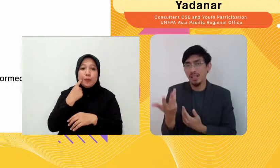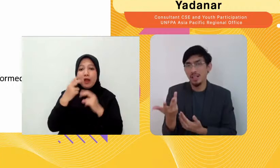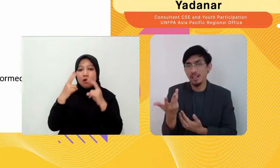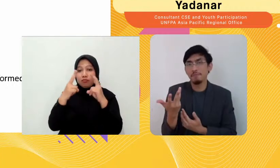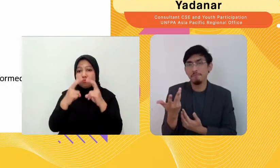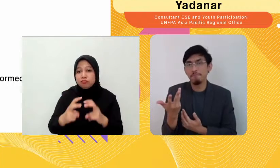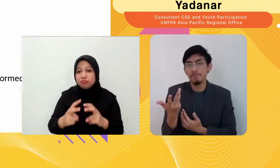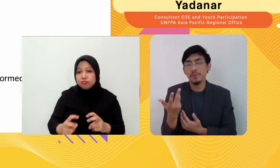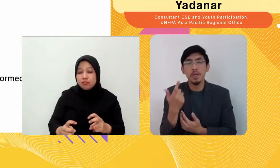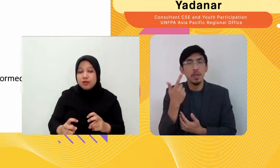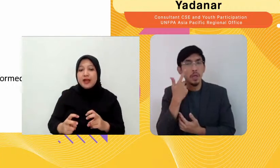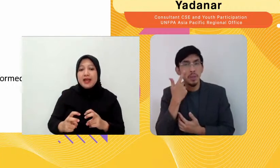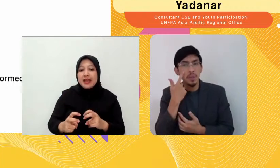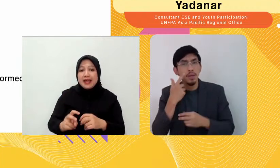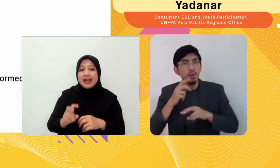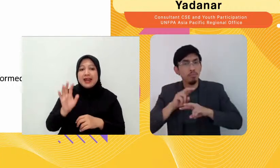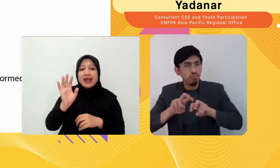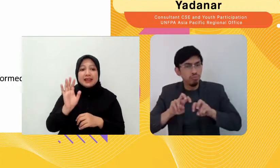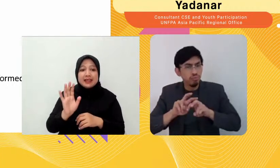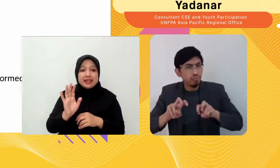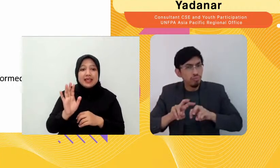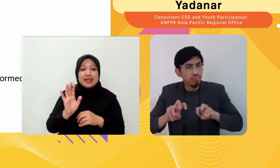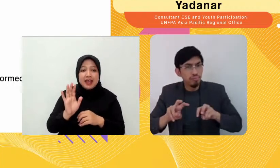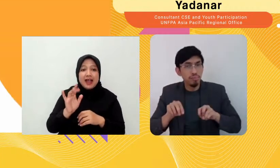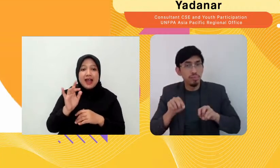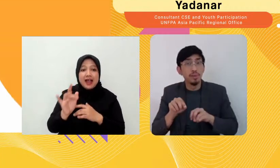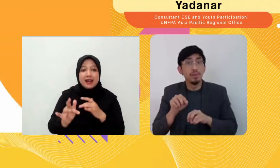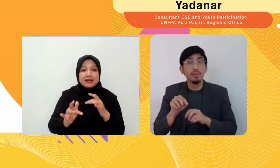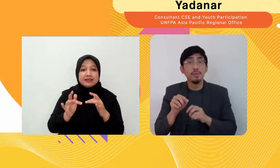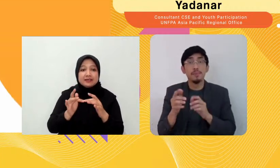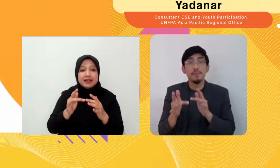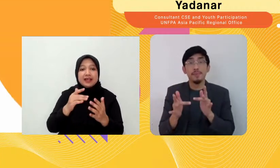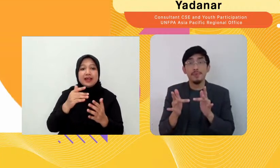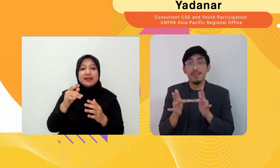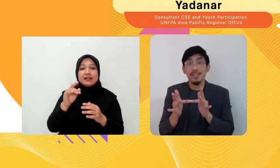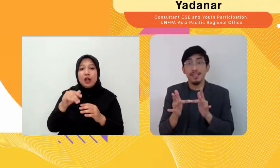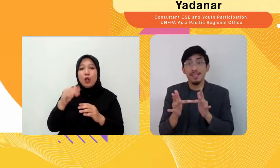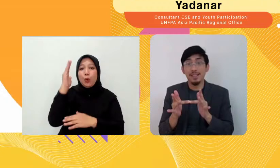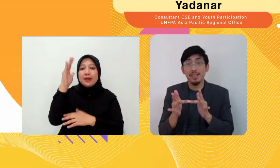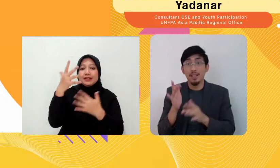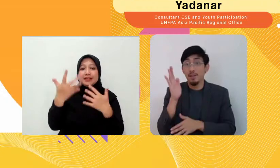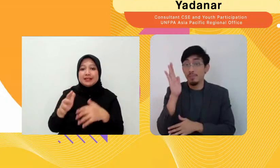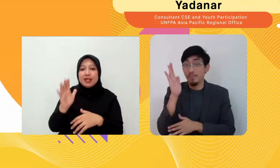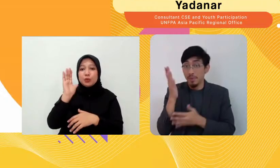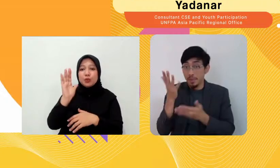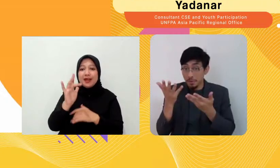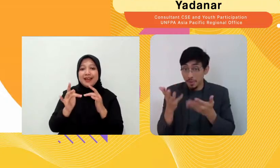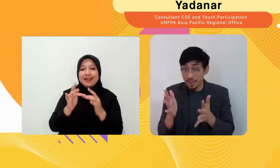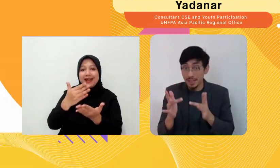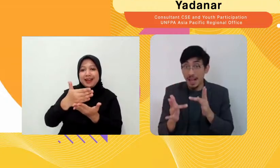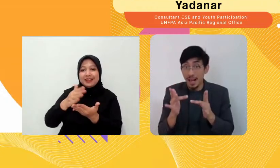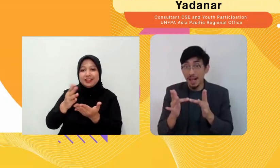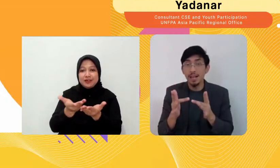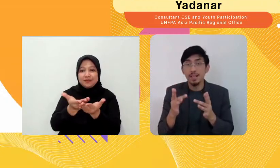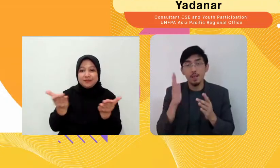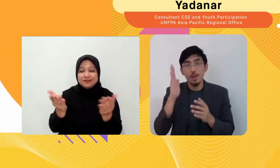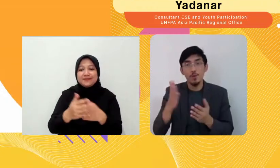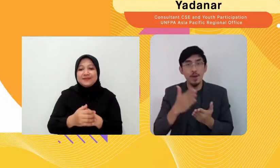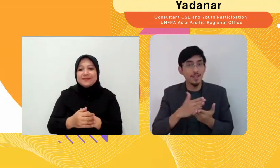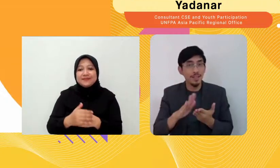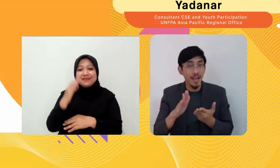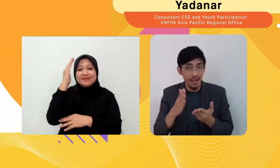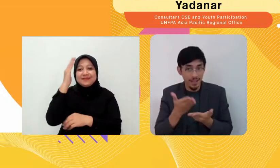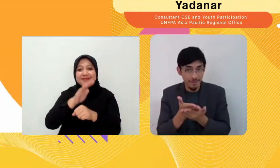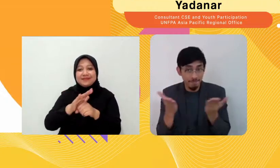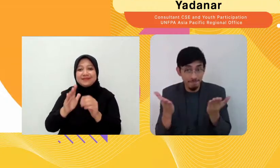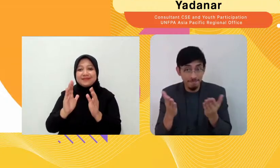with the resources after the webinar also. So my part actually ends here, and thank you, and I'll be looking